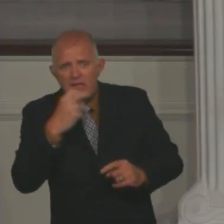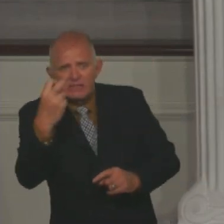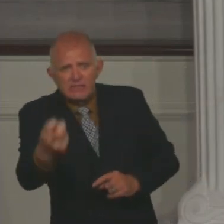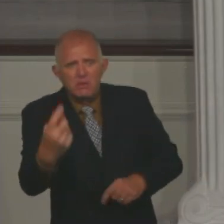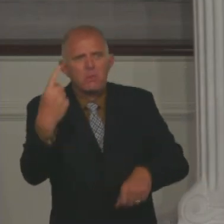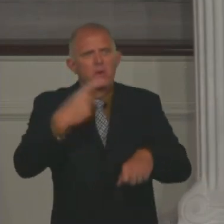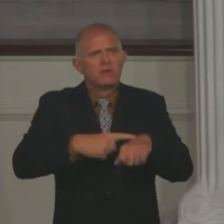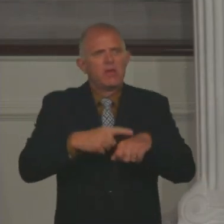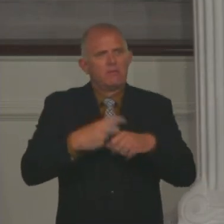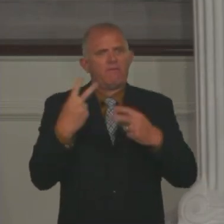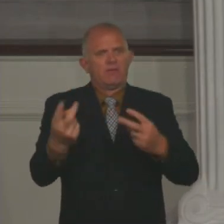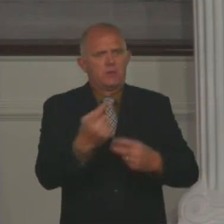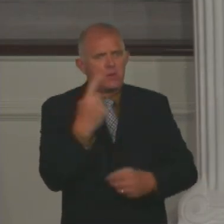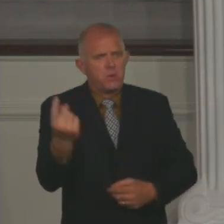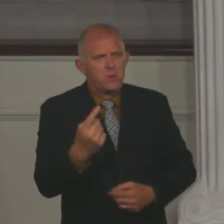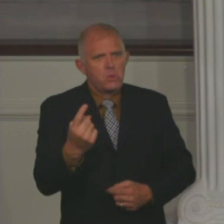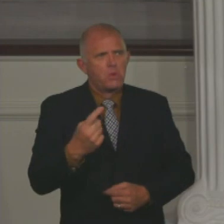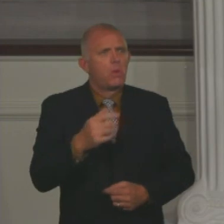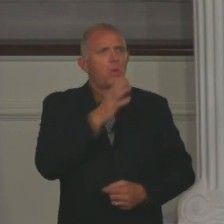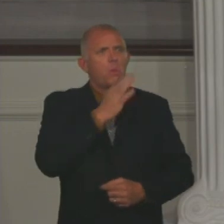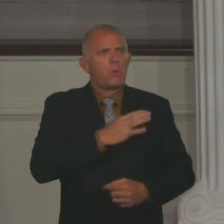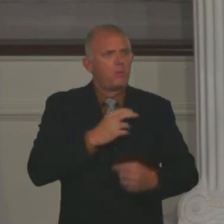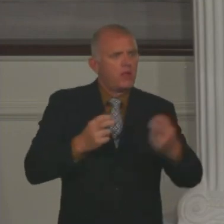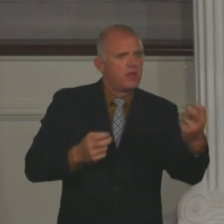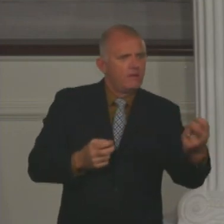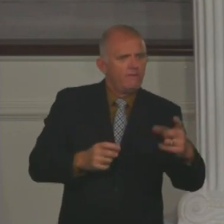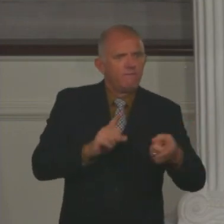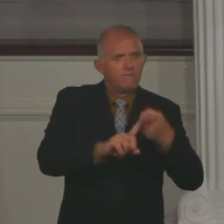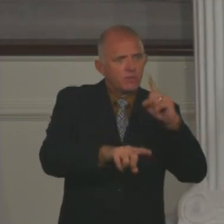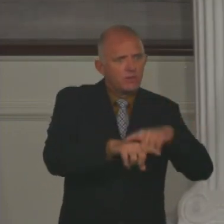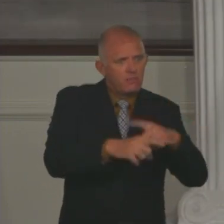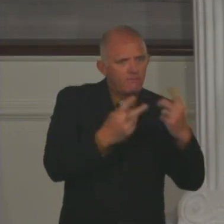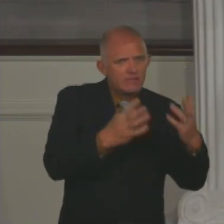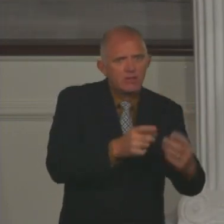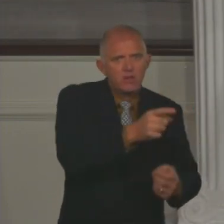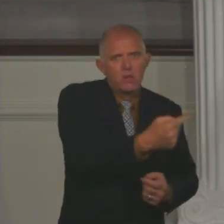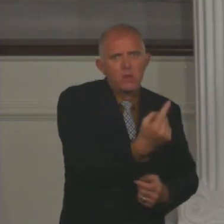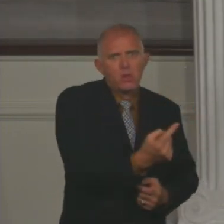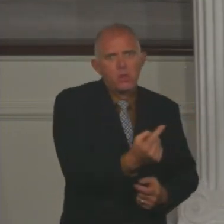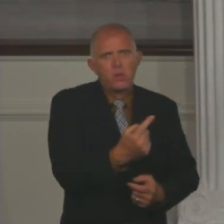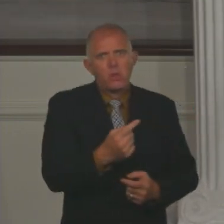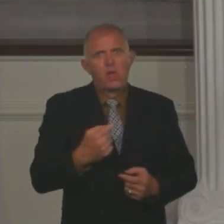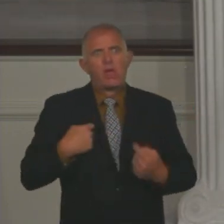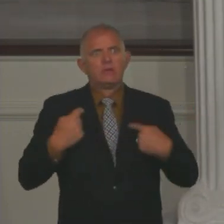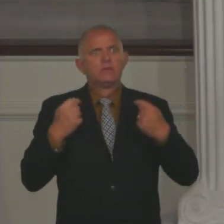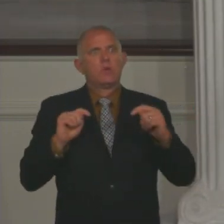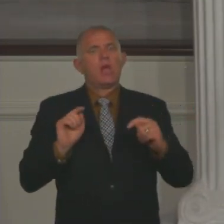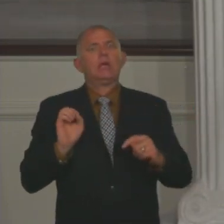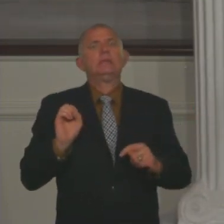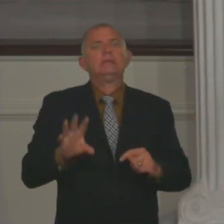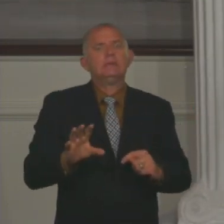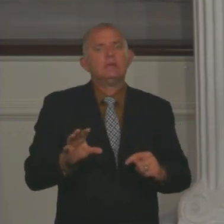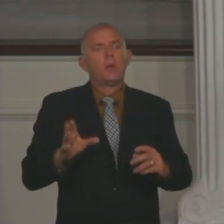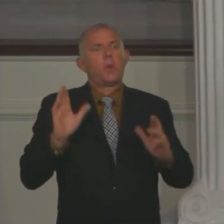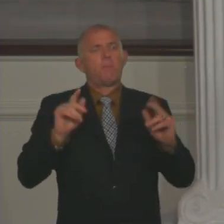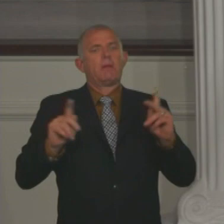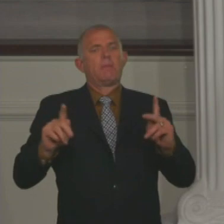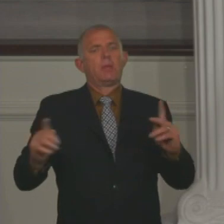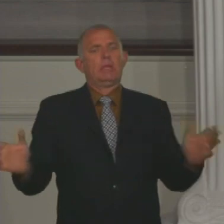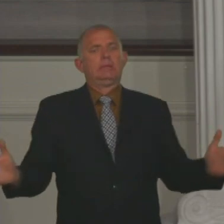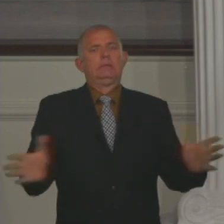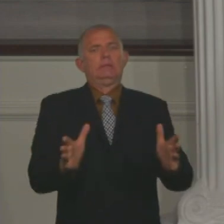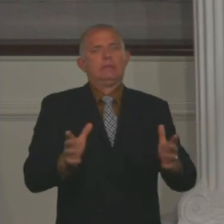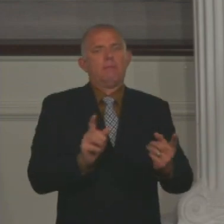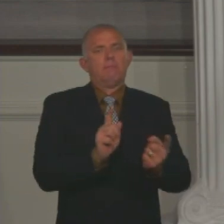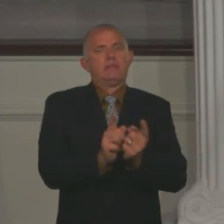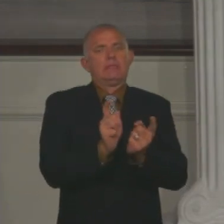lady on my left sitting by herself, a first-time visitor. I said it in a hint. I hope somebody will get with them and love them and encourage them.